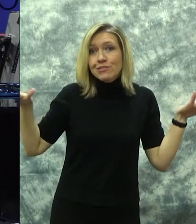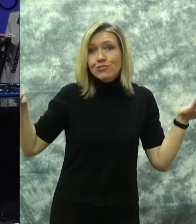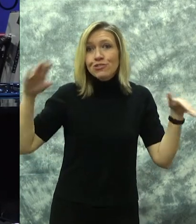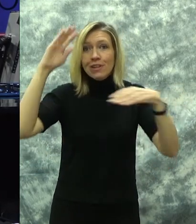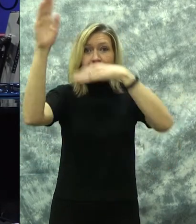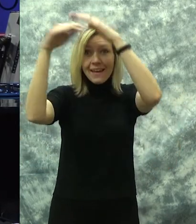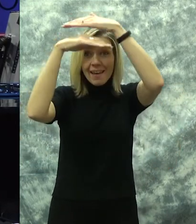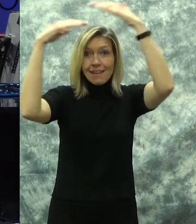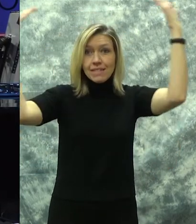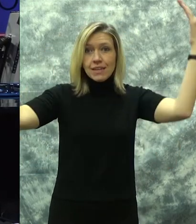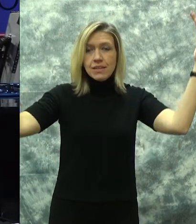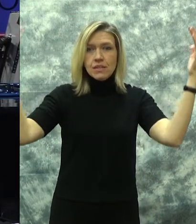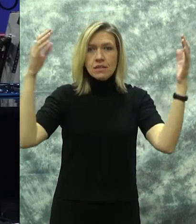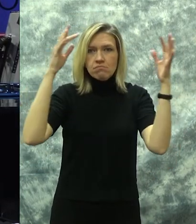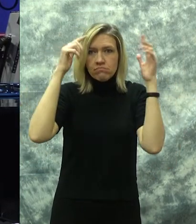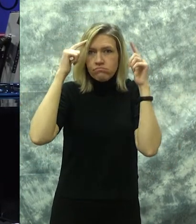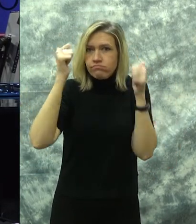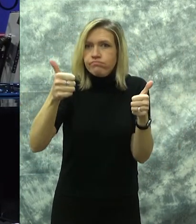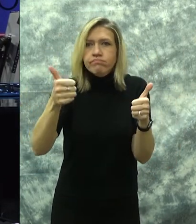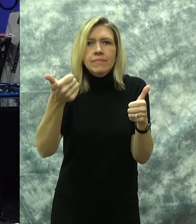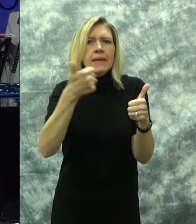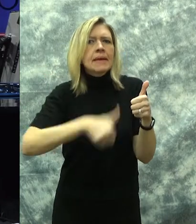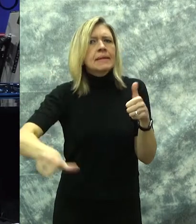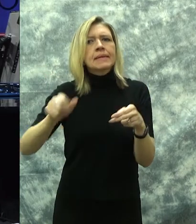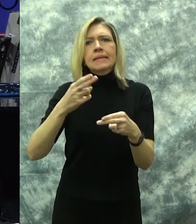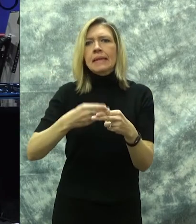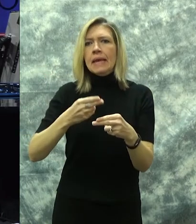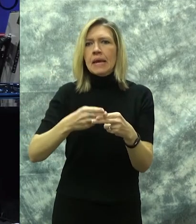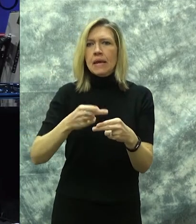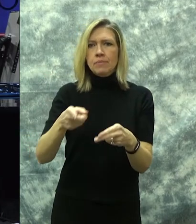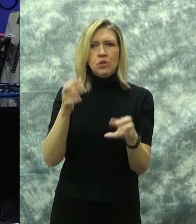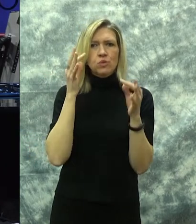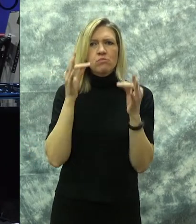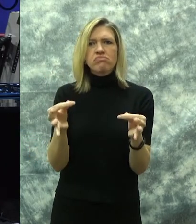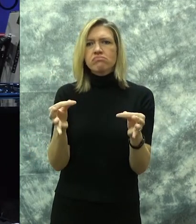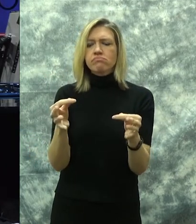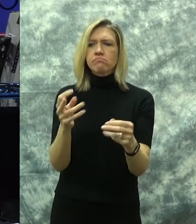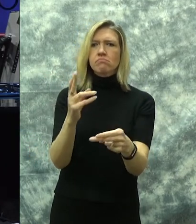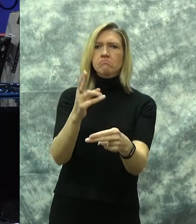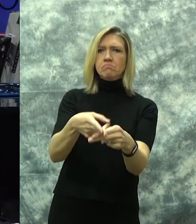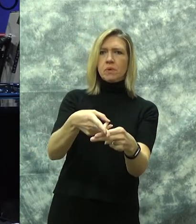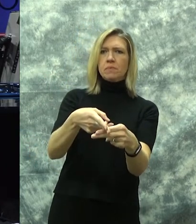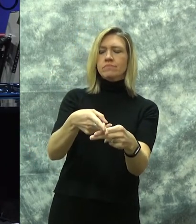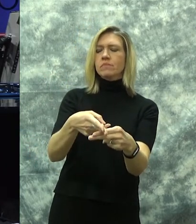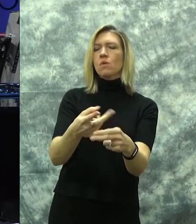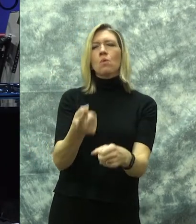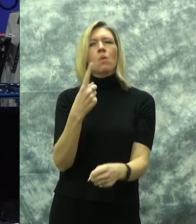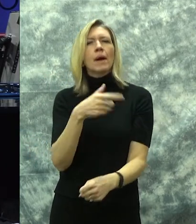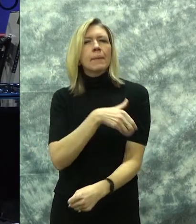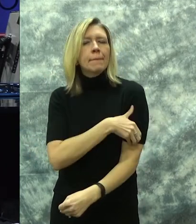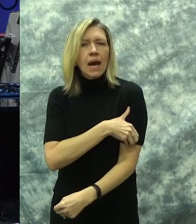But whatever name you give it, it's all one power, can't you see?